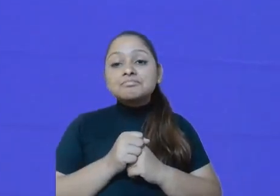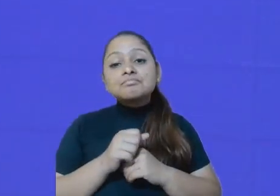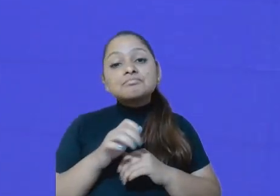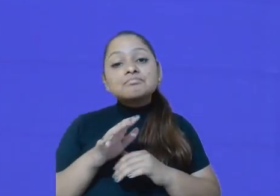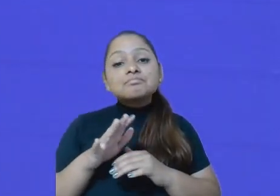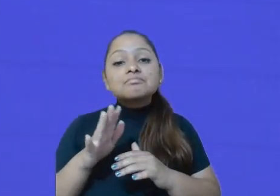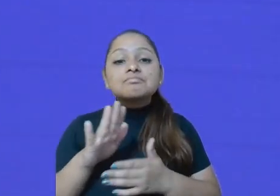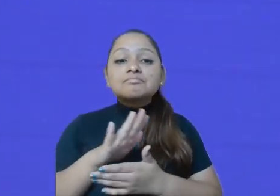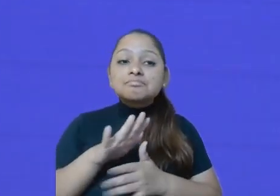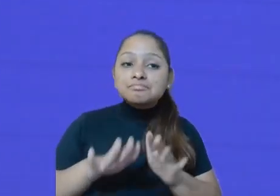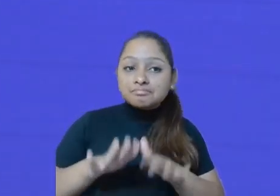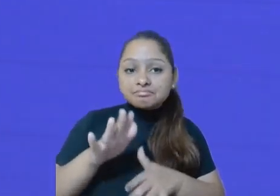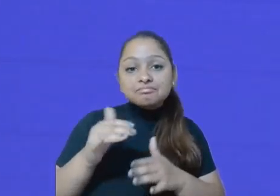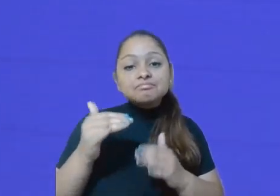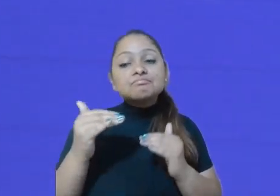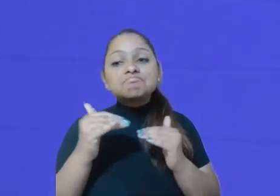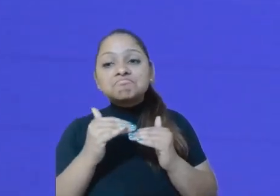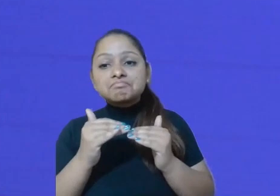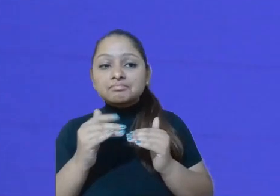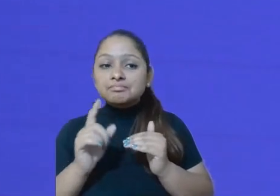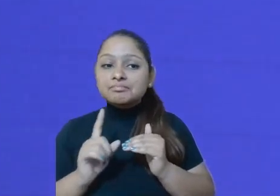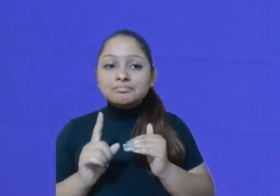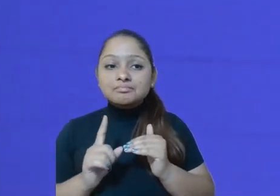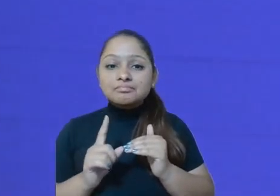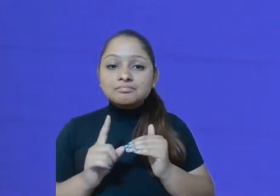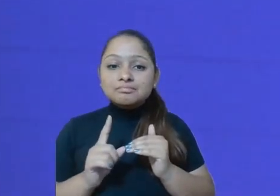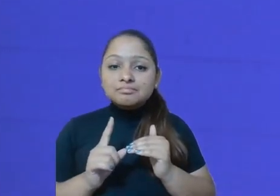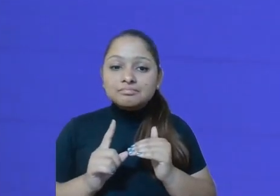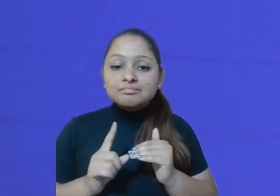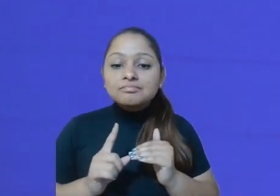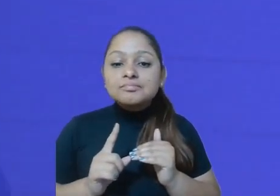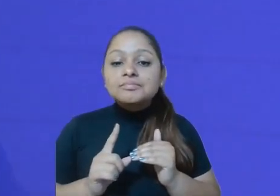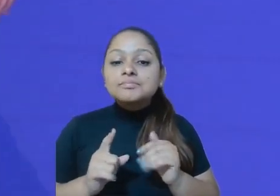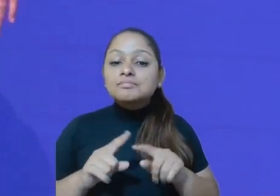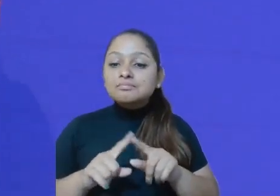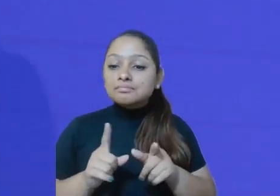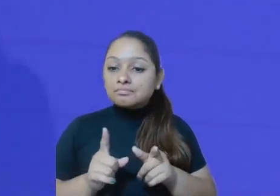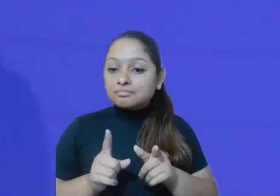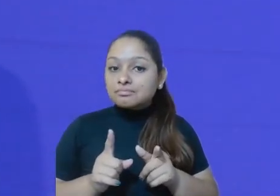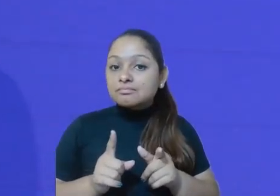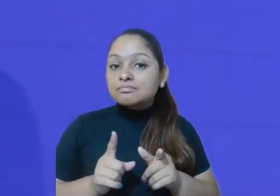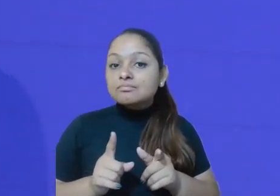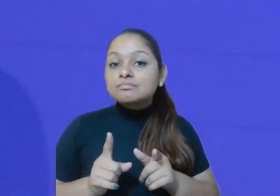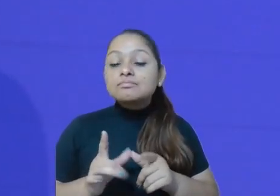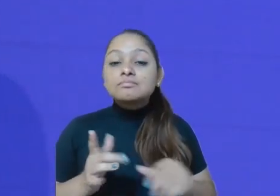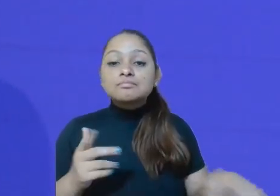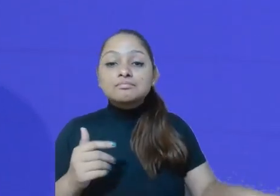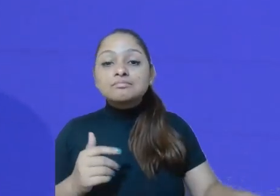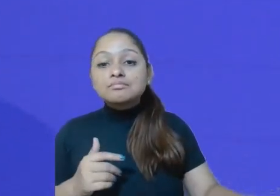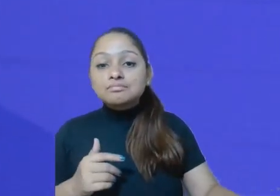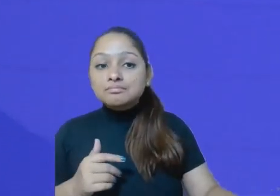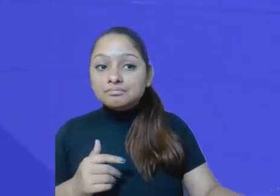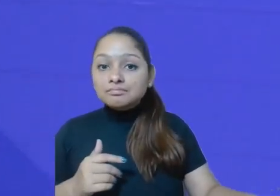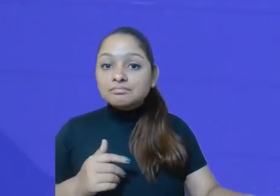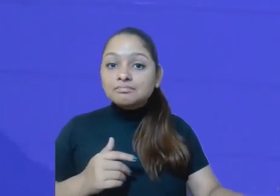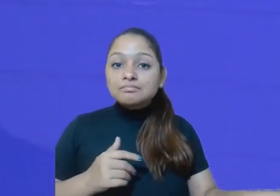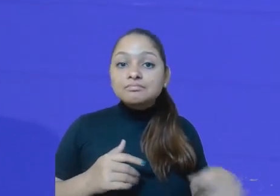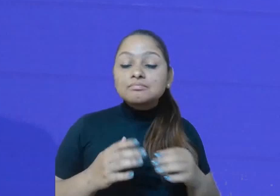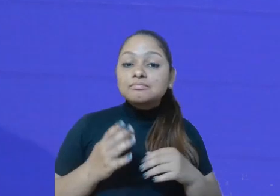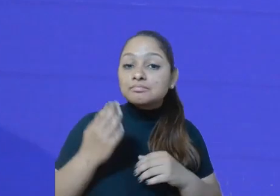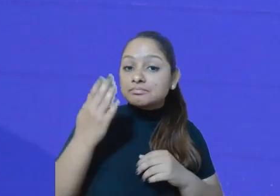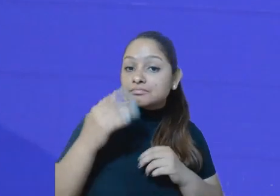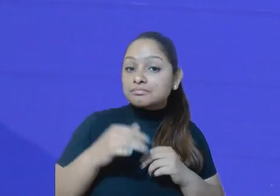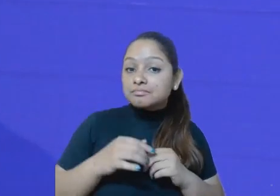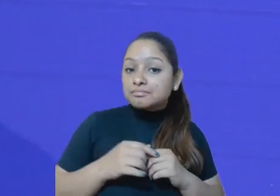with that, because they don't make us age, they make us mature. And I have the privilege of having four children